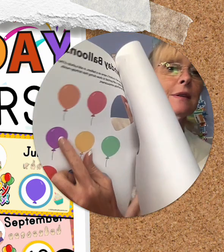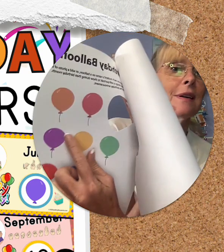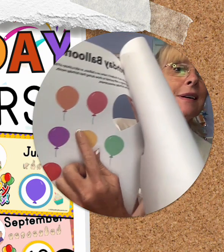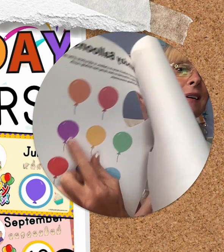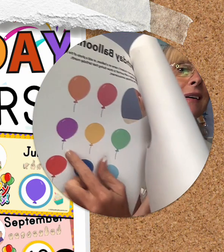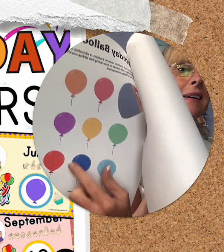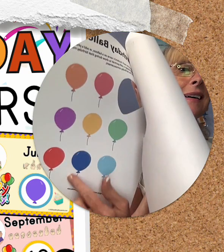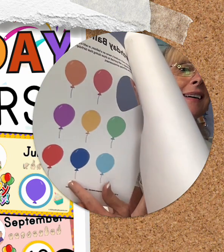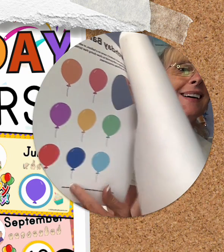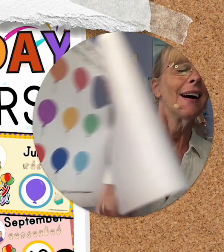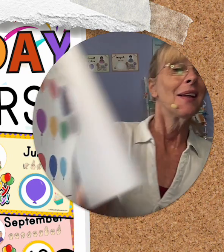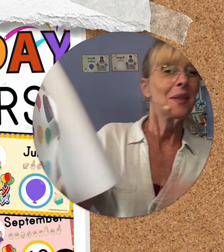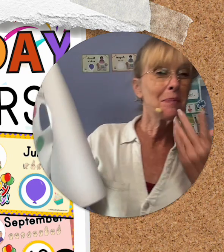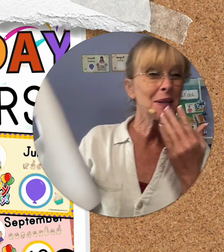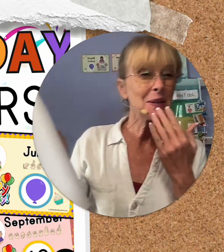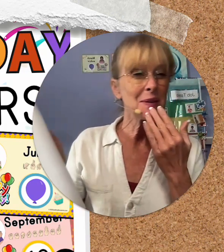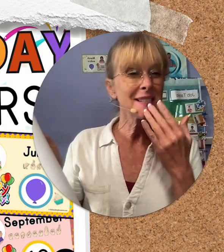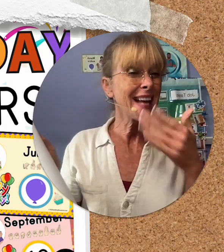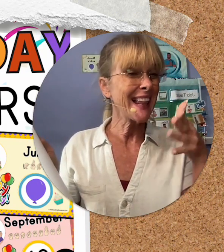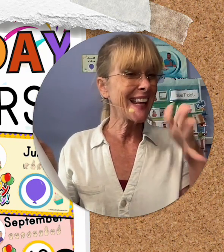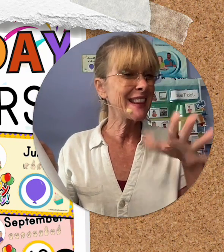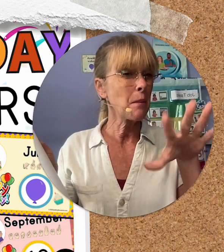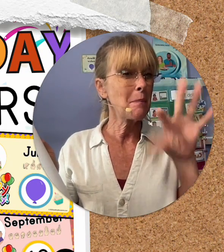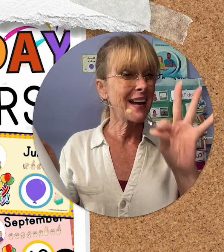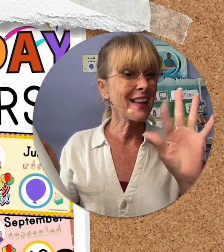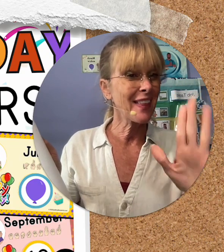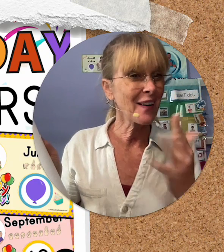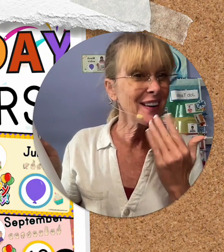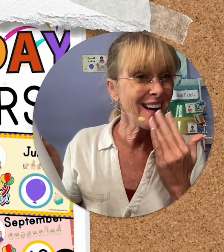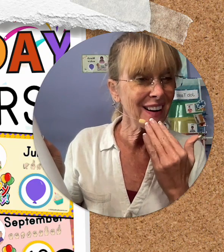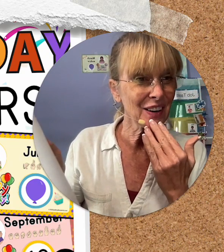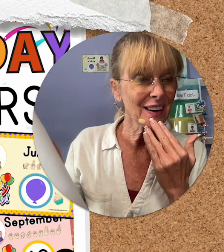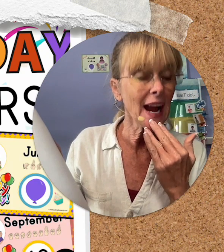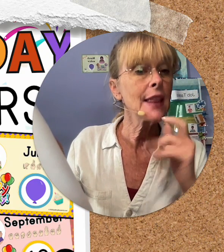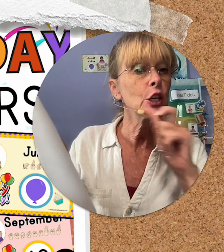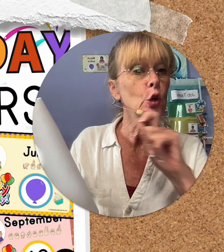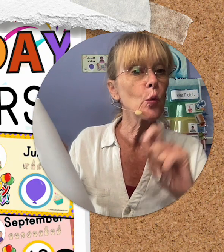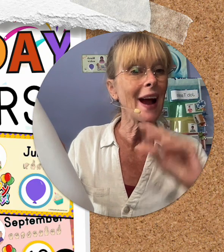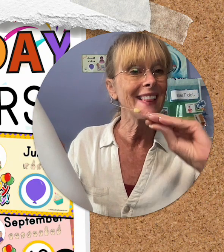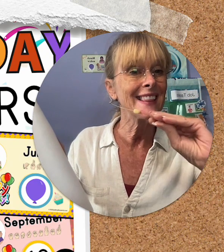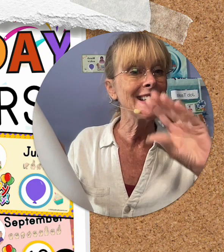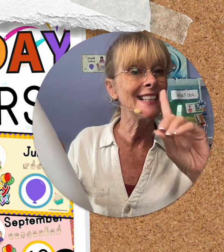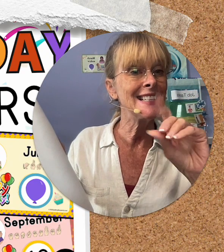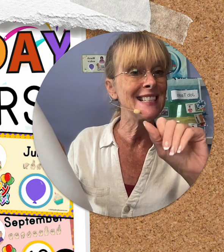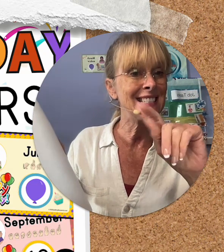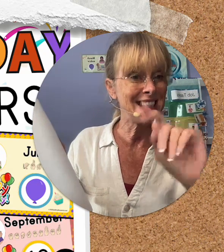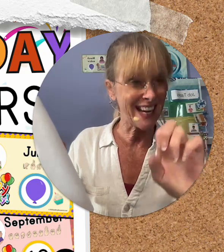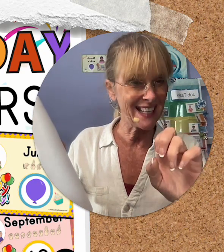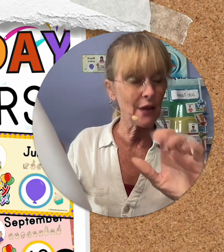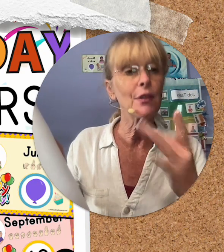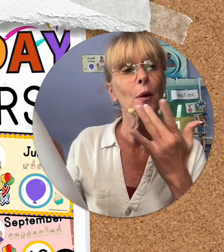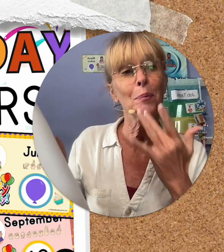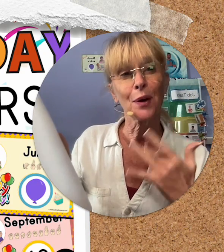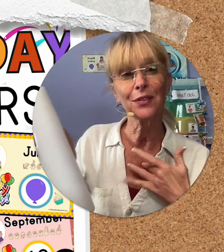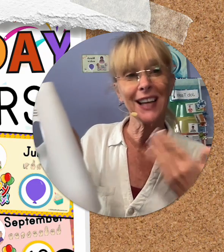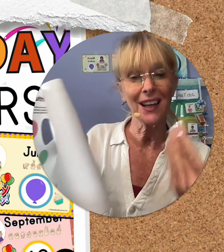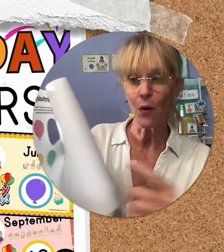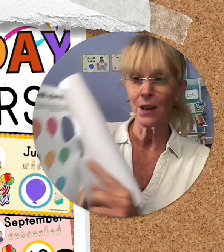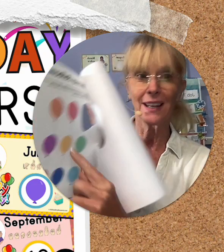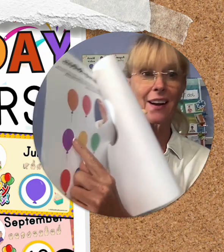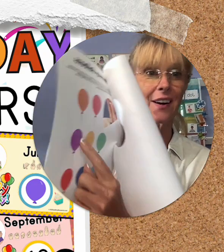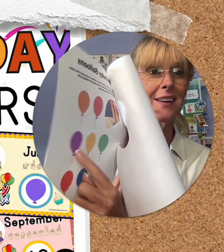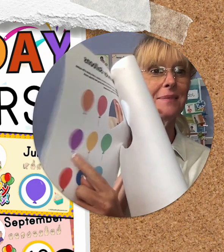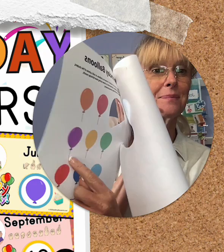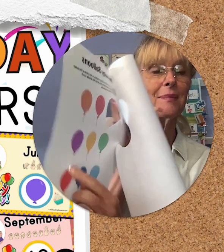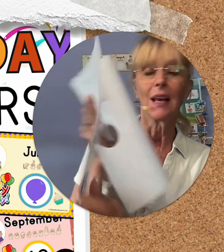use the balloons and let them pick their color, and then you write the date of their birthday